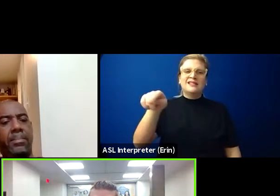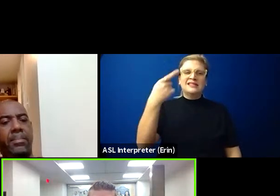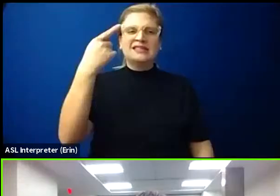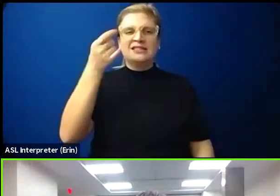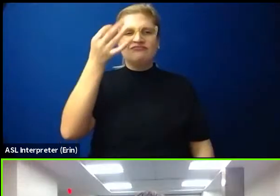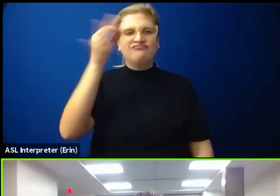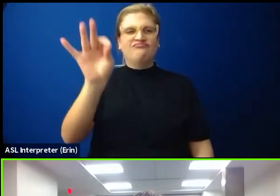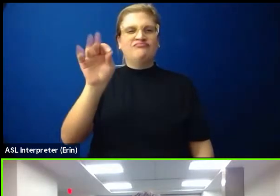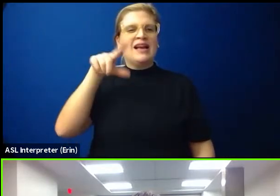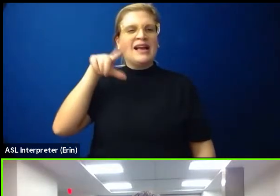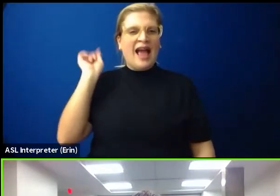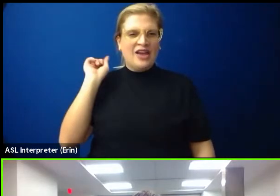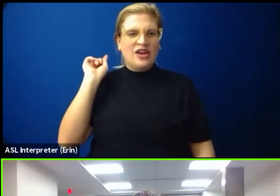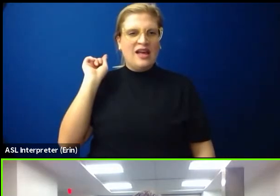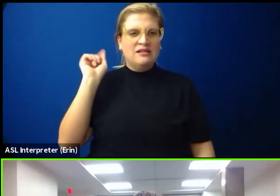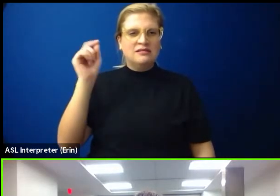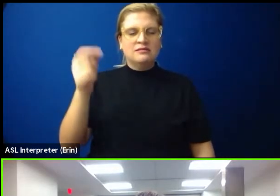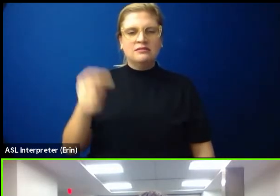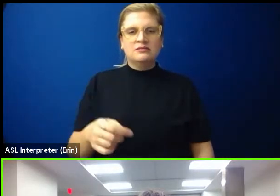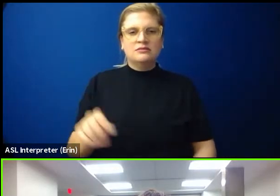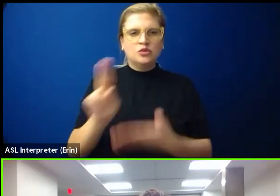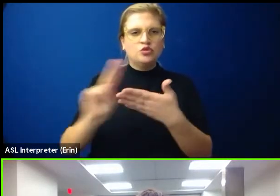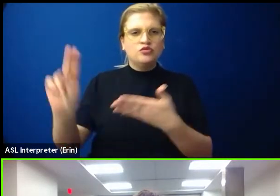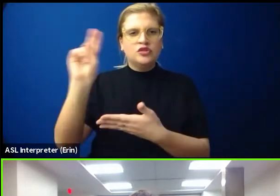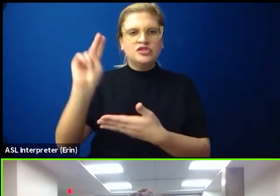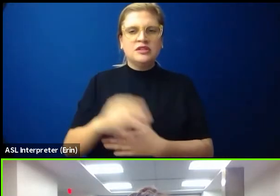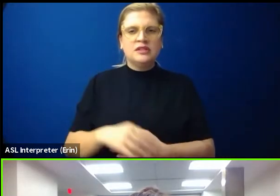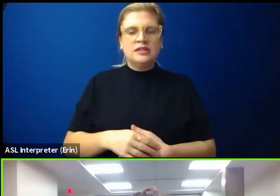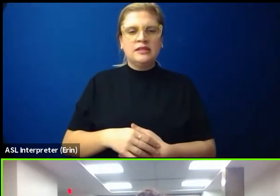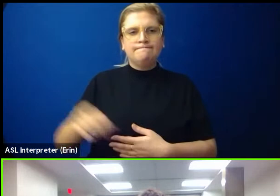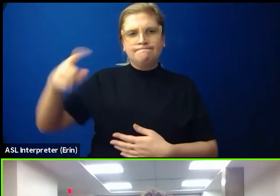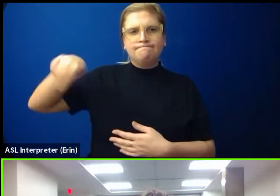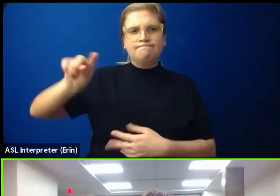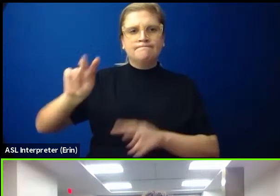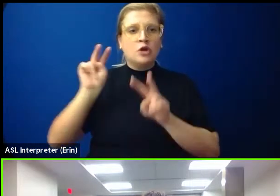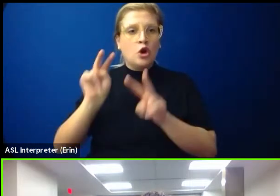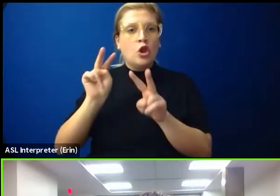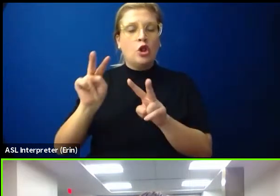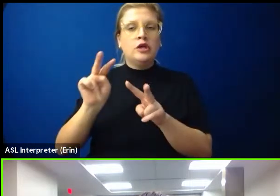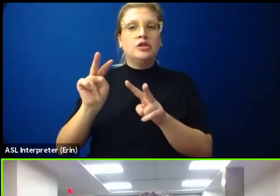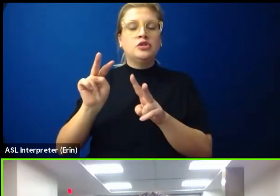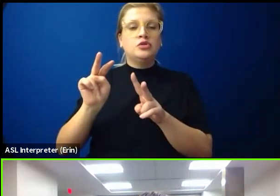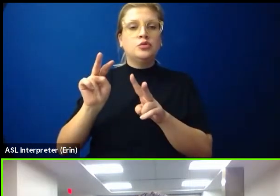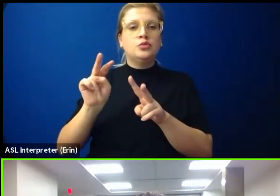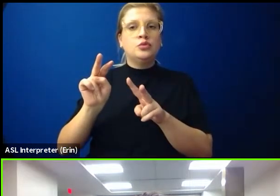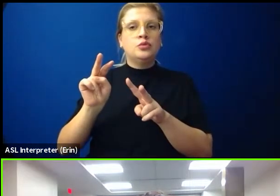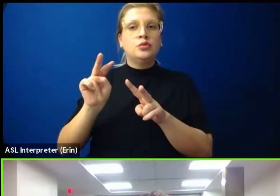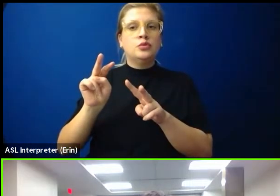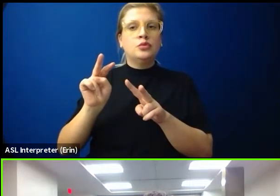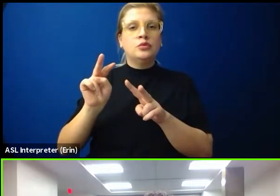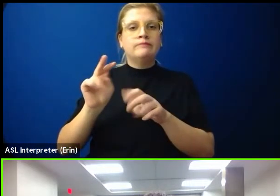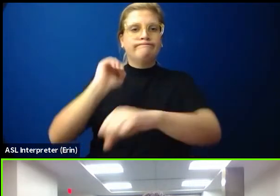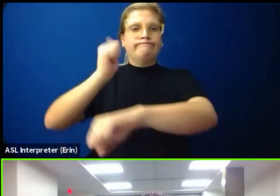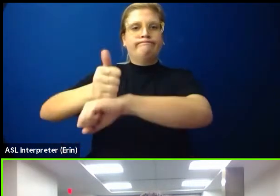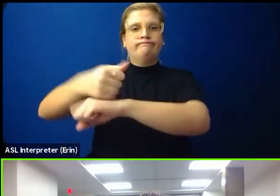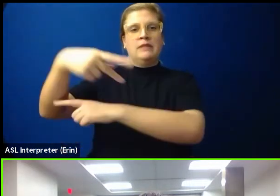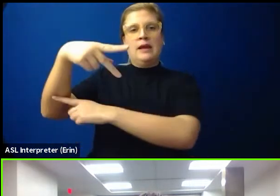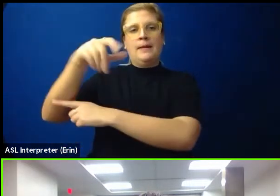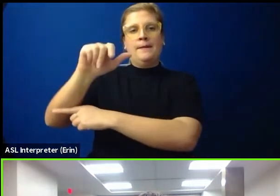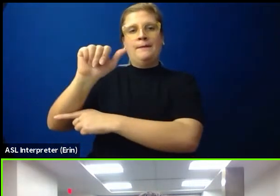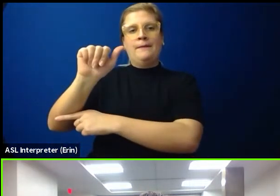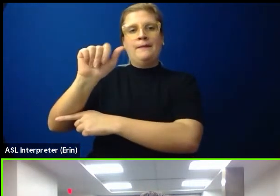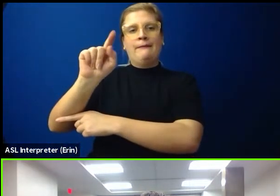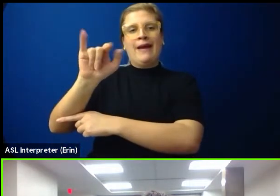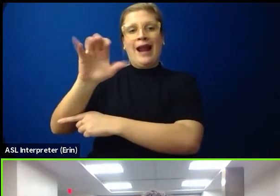Street, I believe. So that is, they're looking to implement a patio to